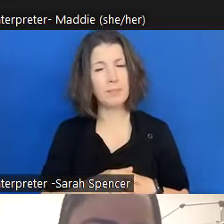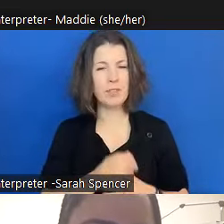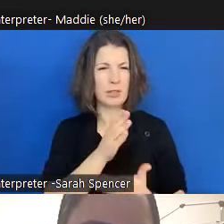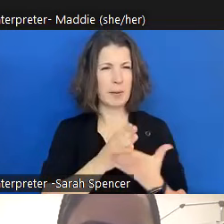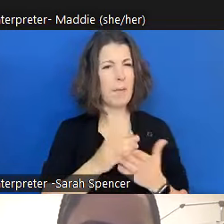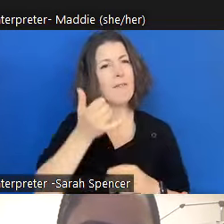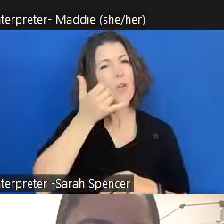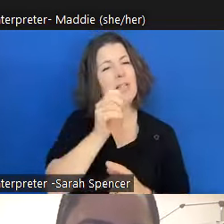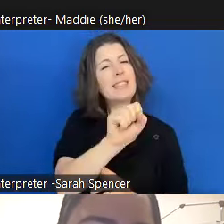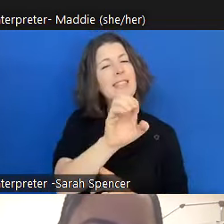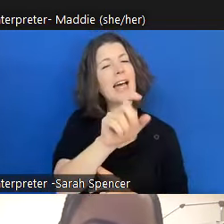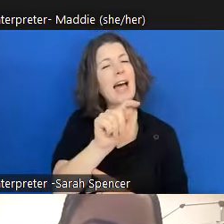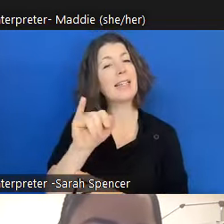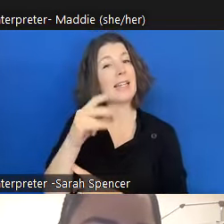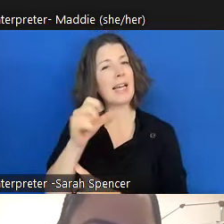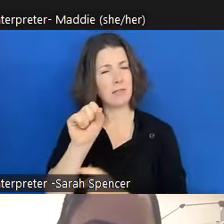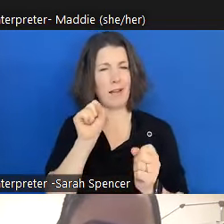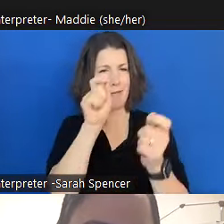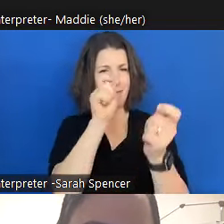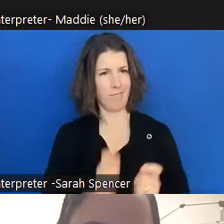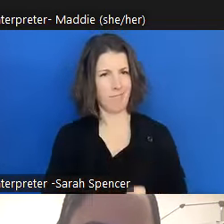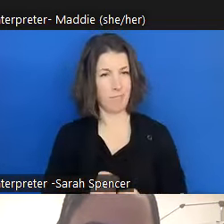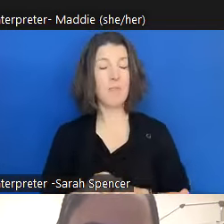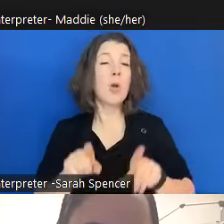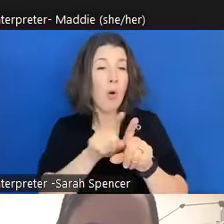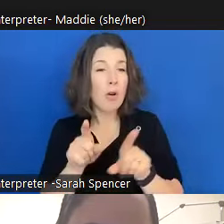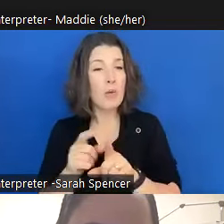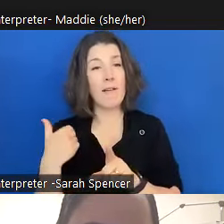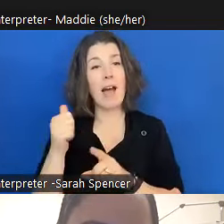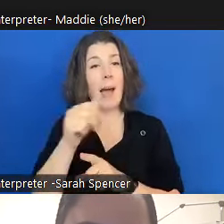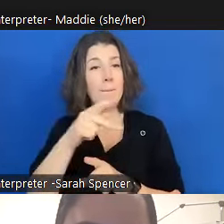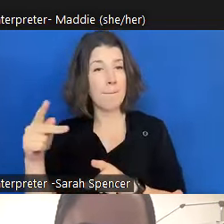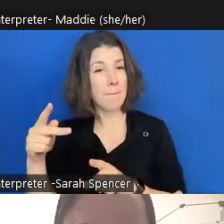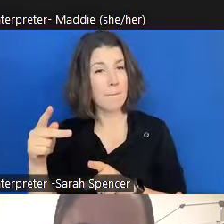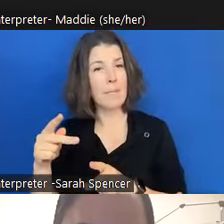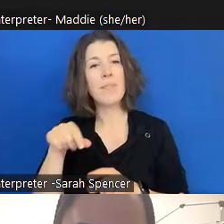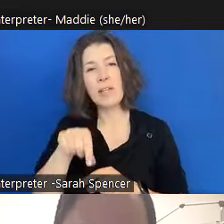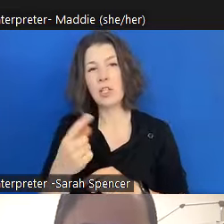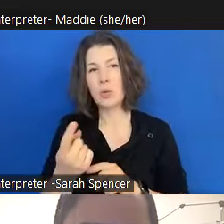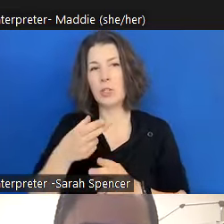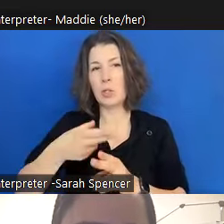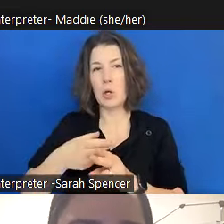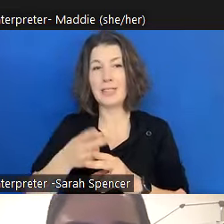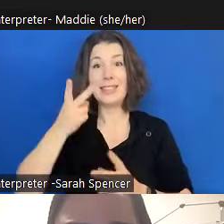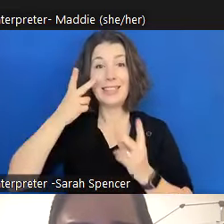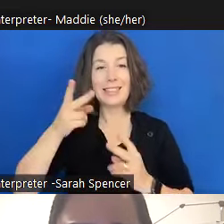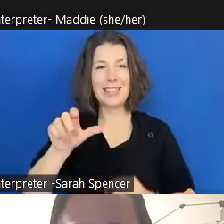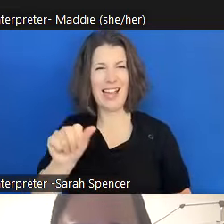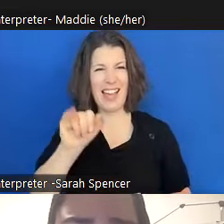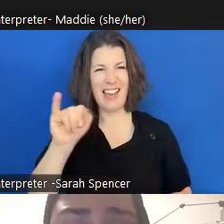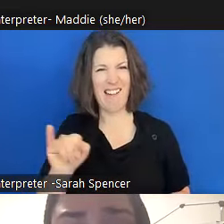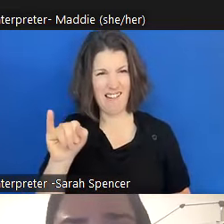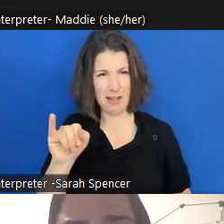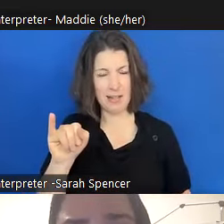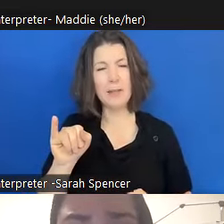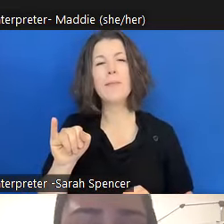applications that are offered. And so this application that we see here is called Seeing AI. It is